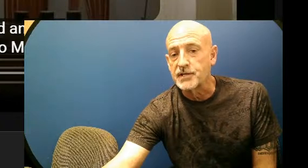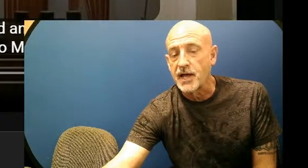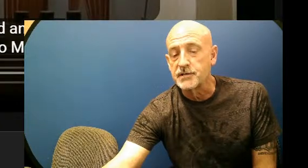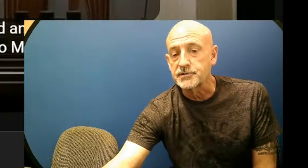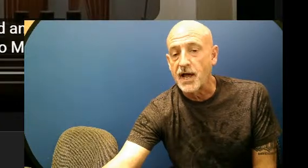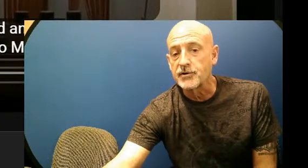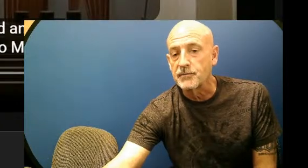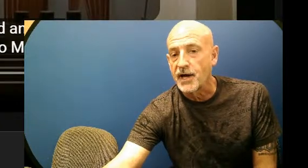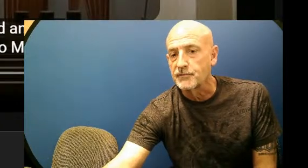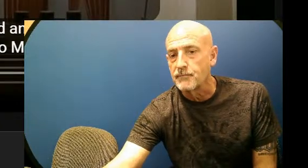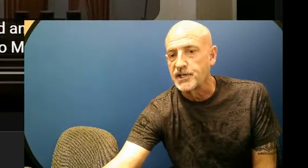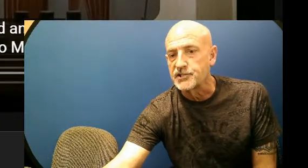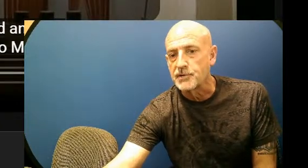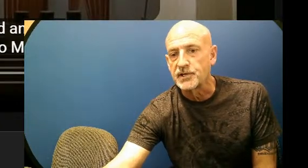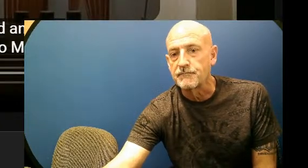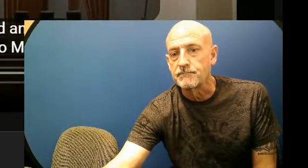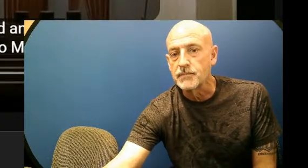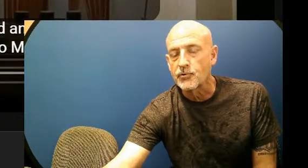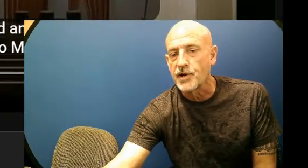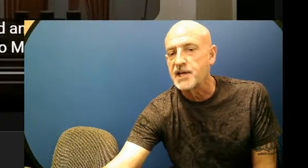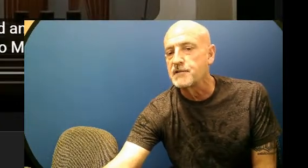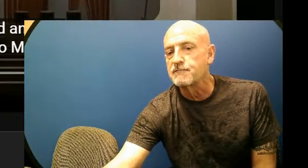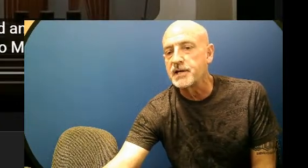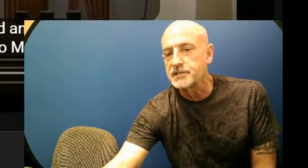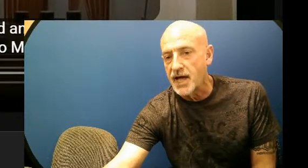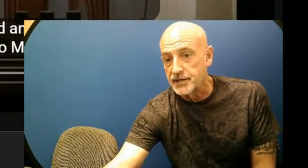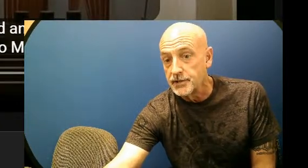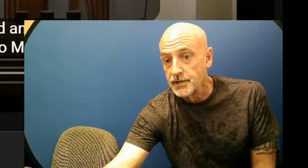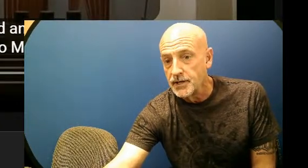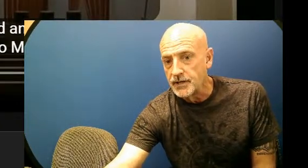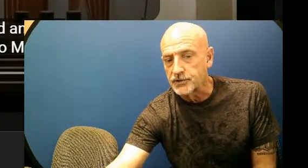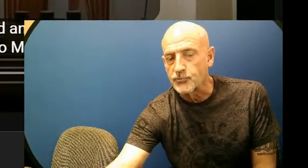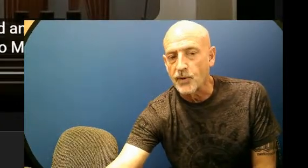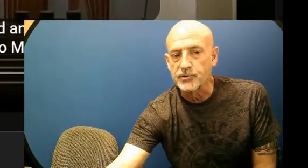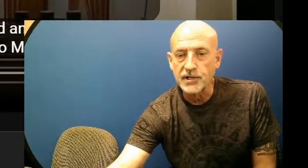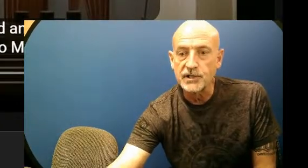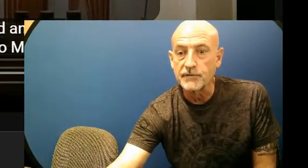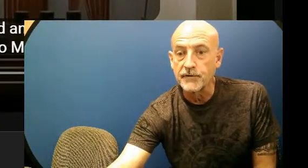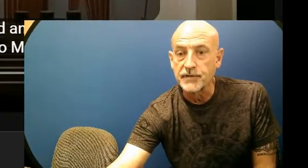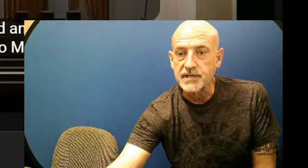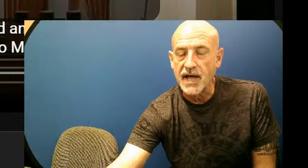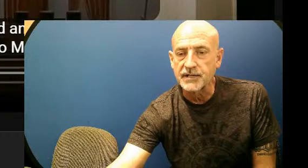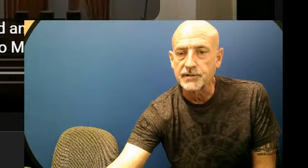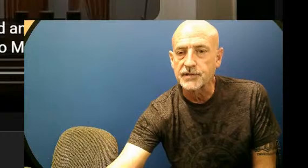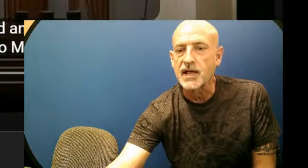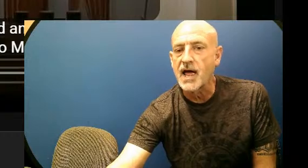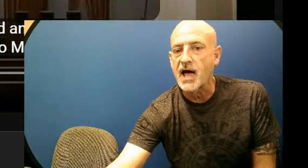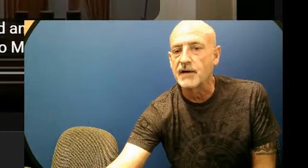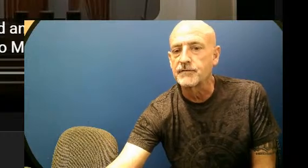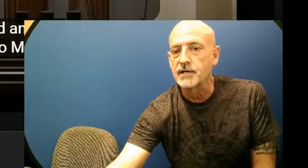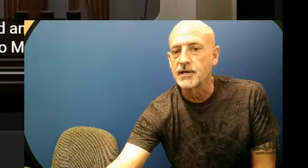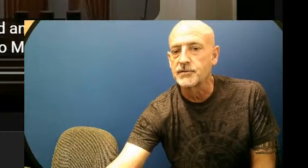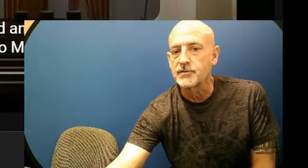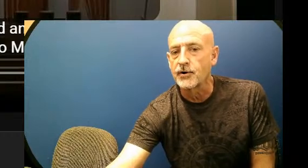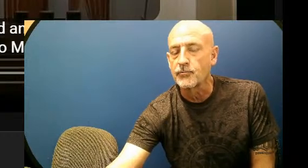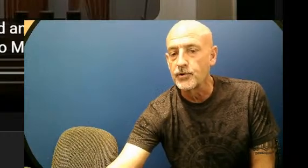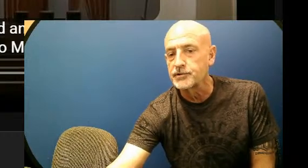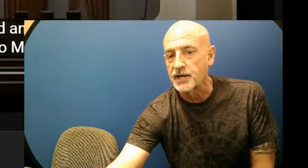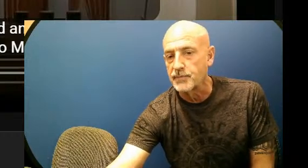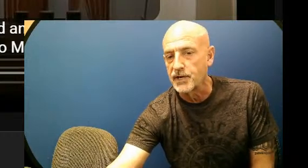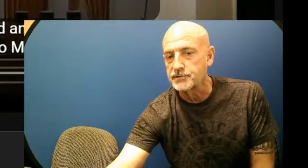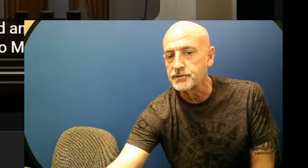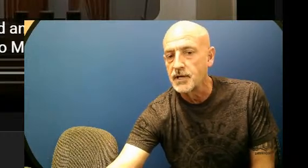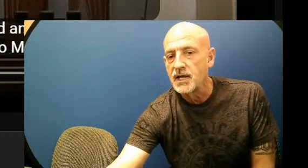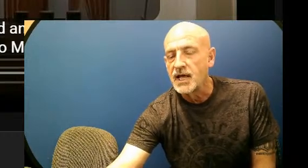corporations spend a staggering amount of money simply creating fake data that's representative of the data that they have in their